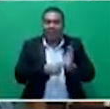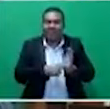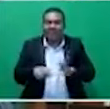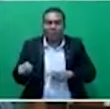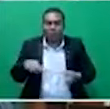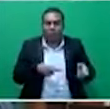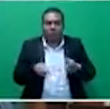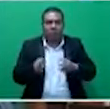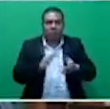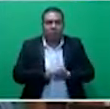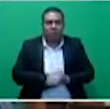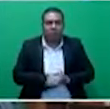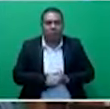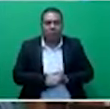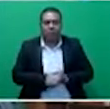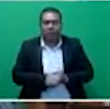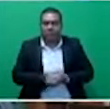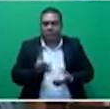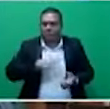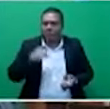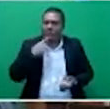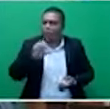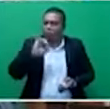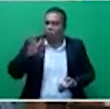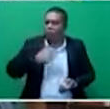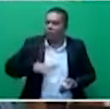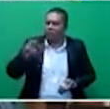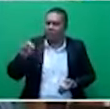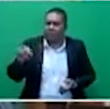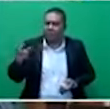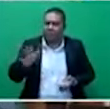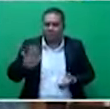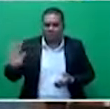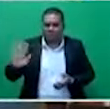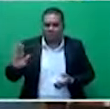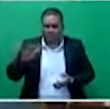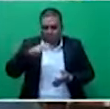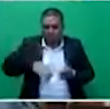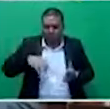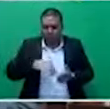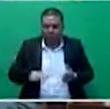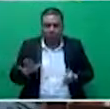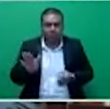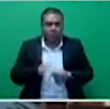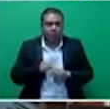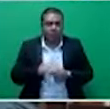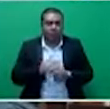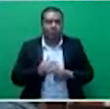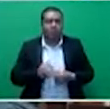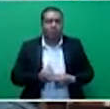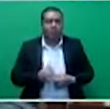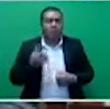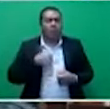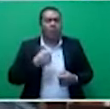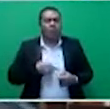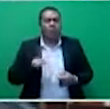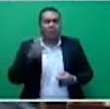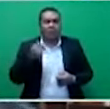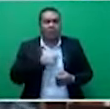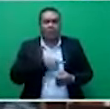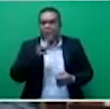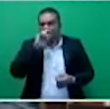to how we should mitigate those risks in regarding whether we should do dredging or build floodplains. Why would someone lend to you if you